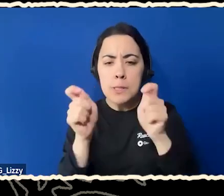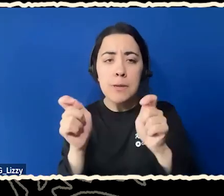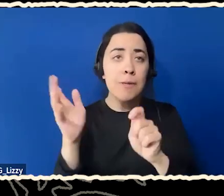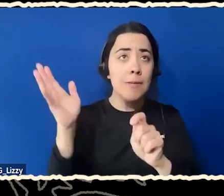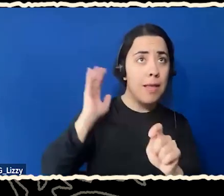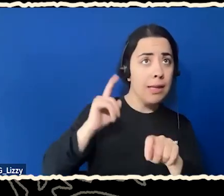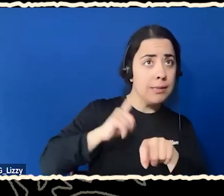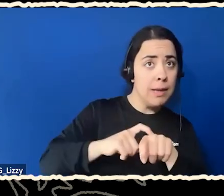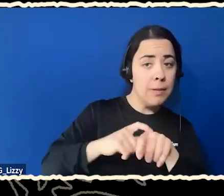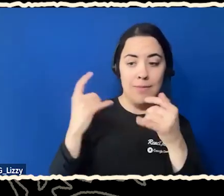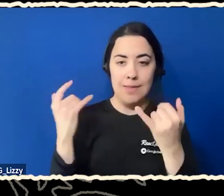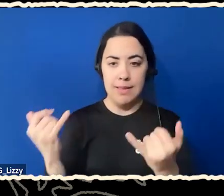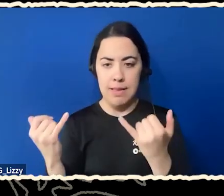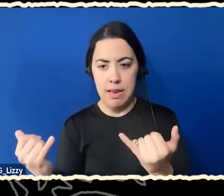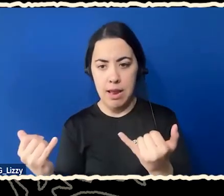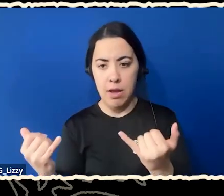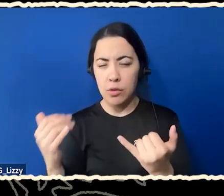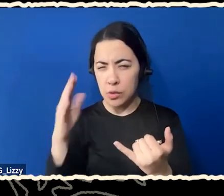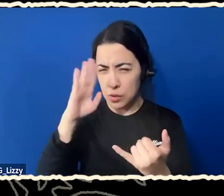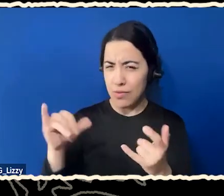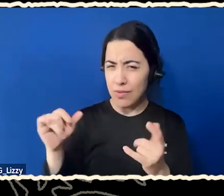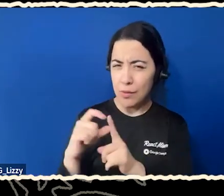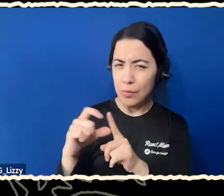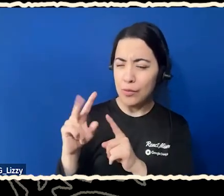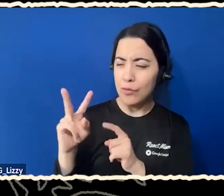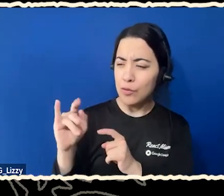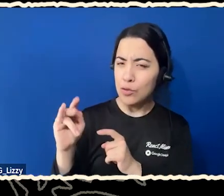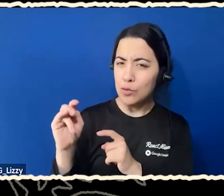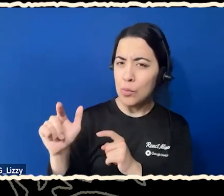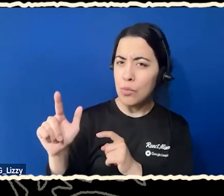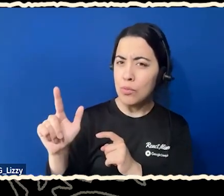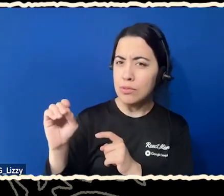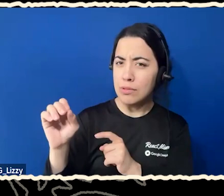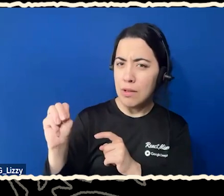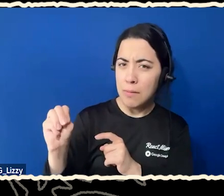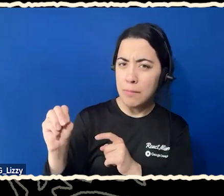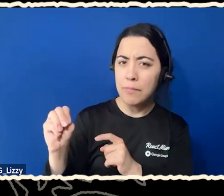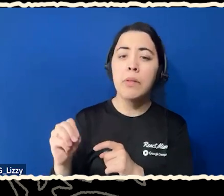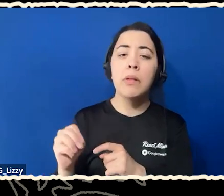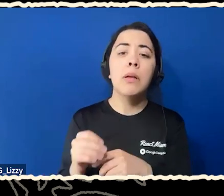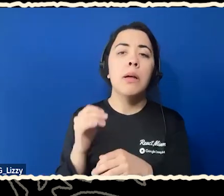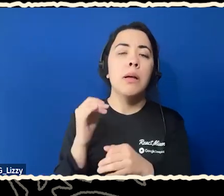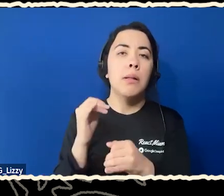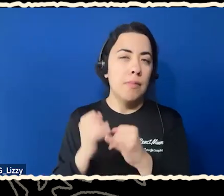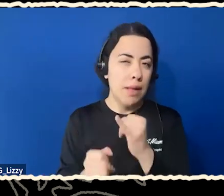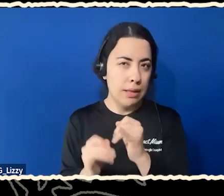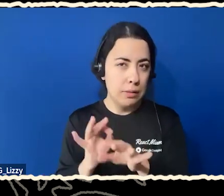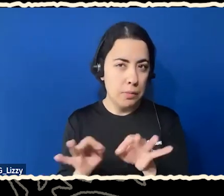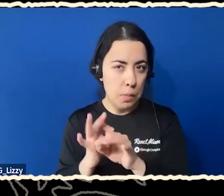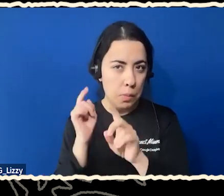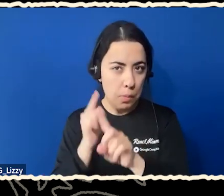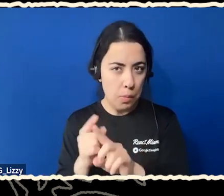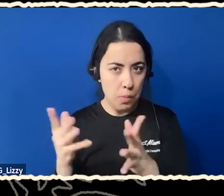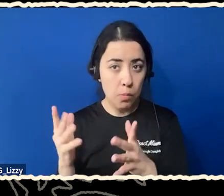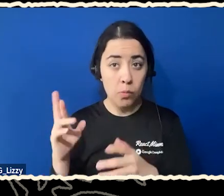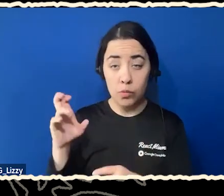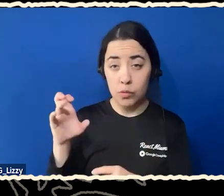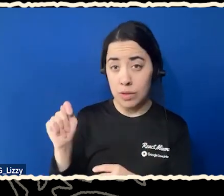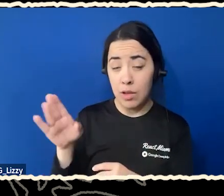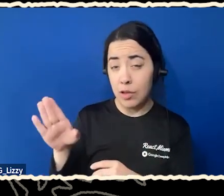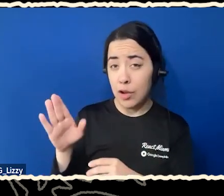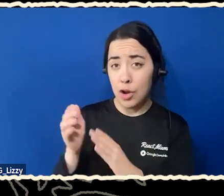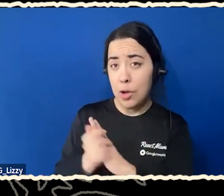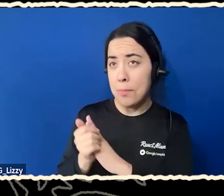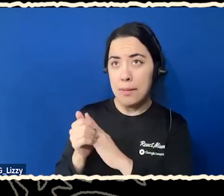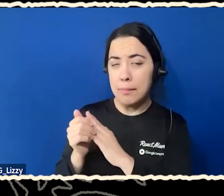Now, one very important point, and this is one of the biggest misunderstandings that I still see today, is that React's default behavior